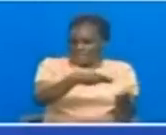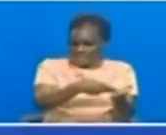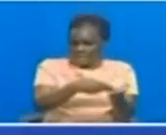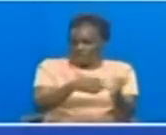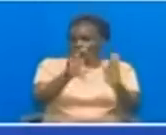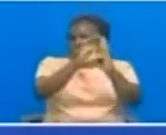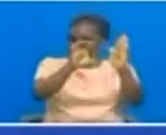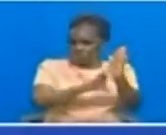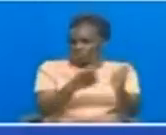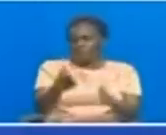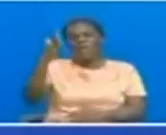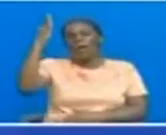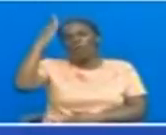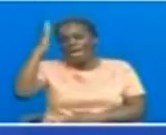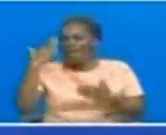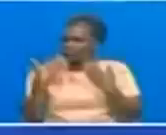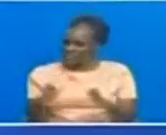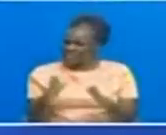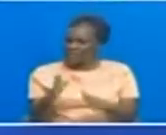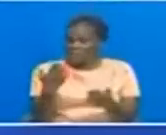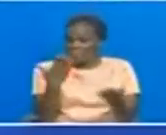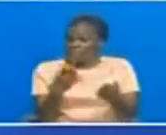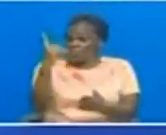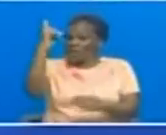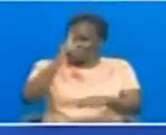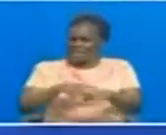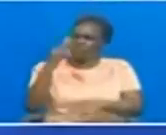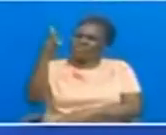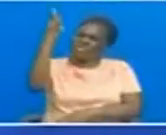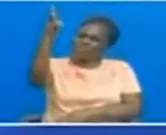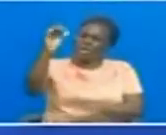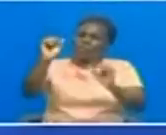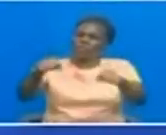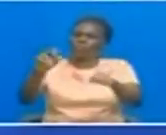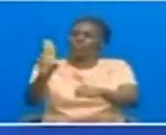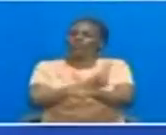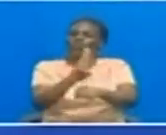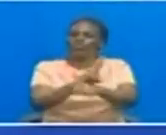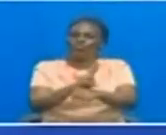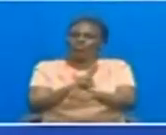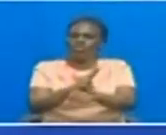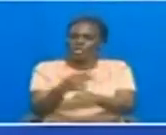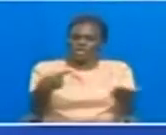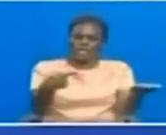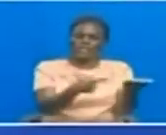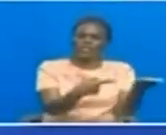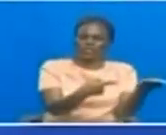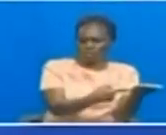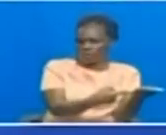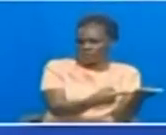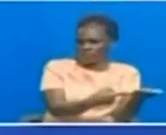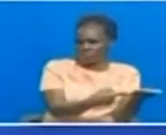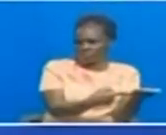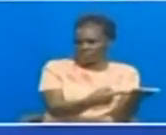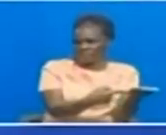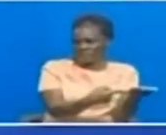of the Constitution, they knew that at some point in the future, we shall be able to use electronic gadgets yes. to be able to cast our mobile phone. Uh-huh, uh-huh. So